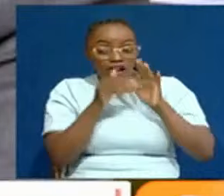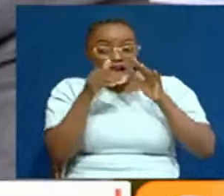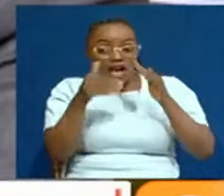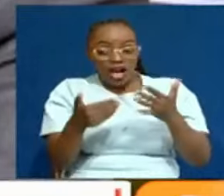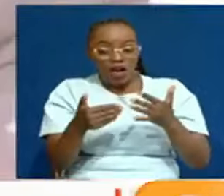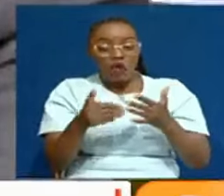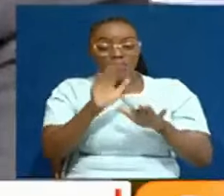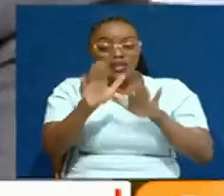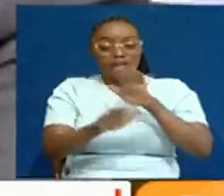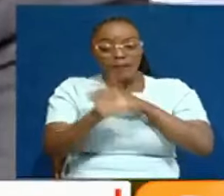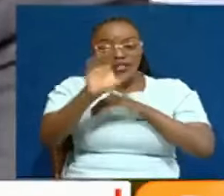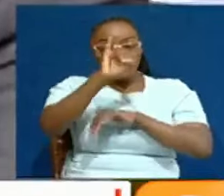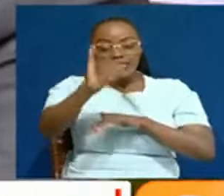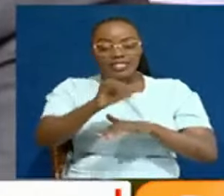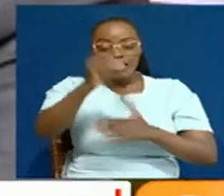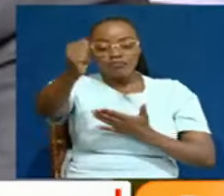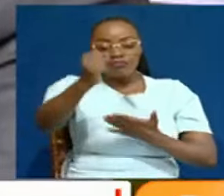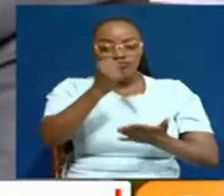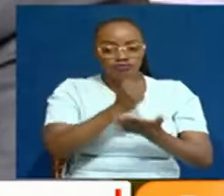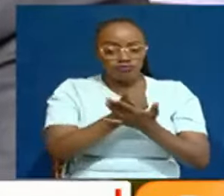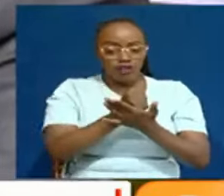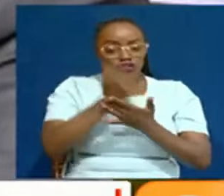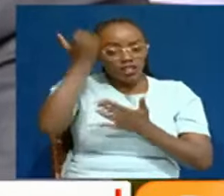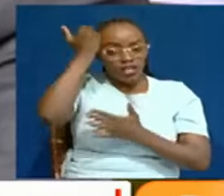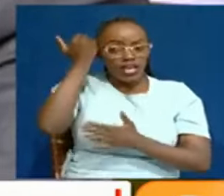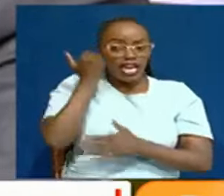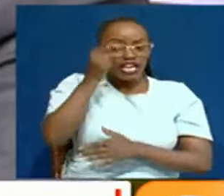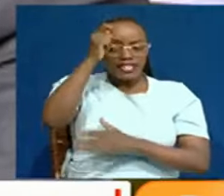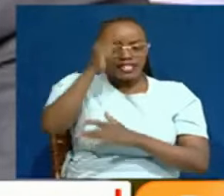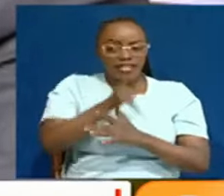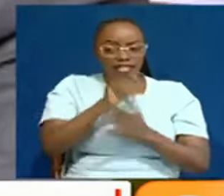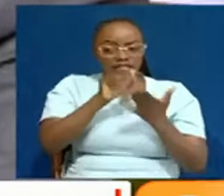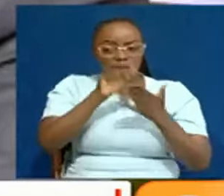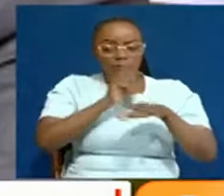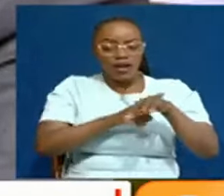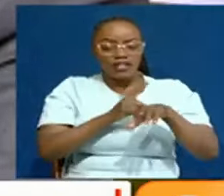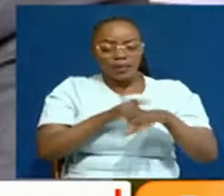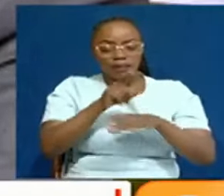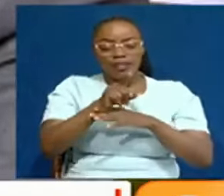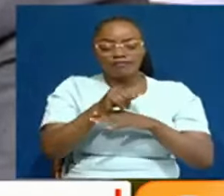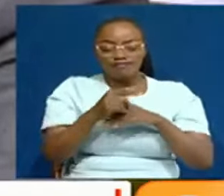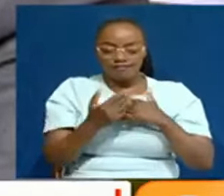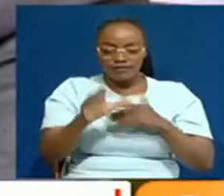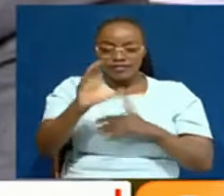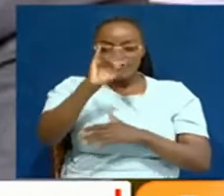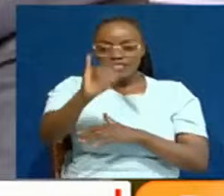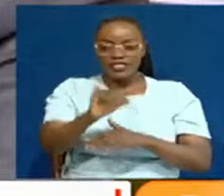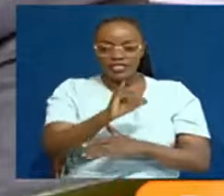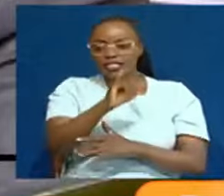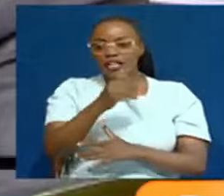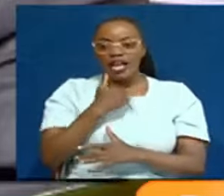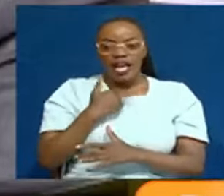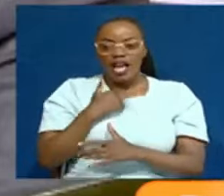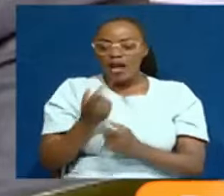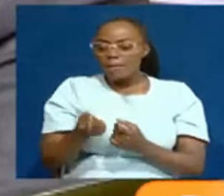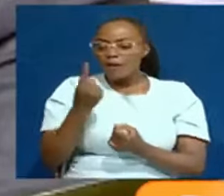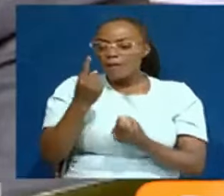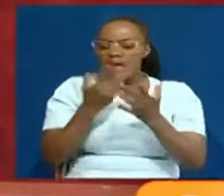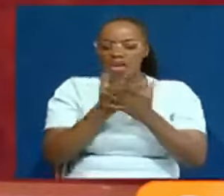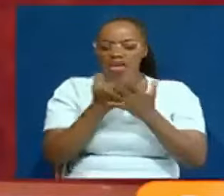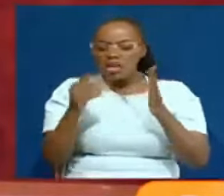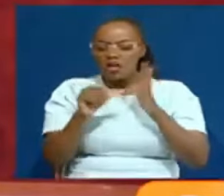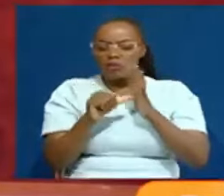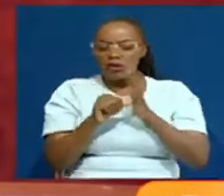DCJ assigning judges to sit in this bench, more so when the Honorable Chief Justice has not raised any red